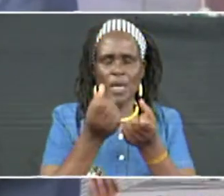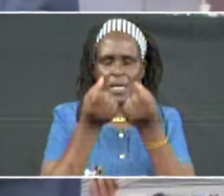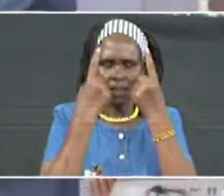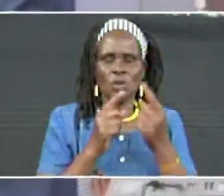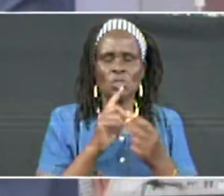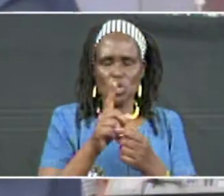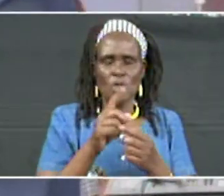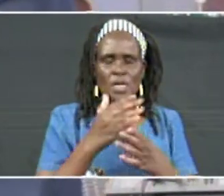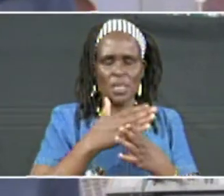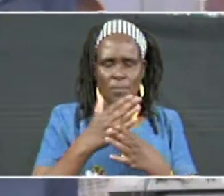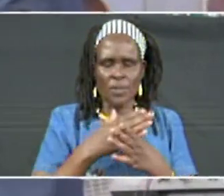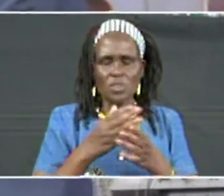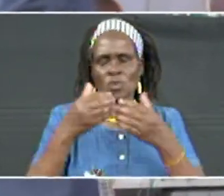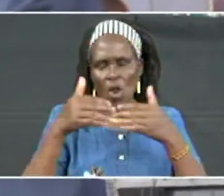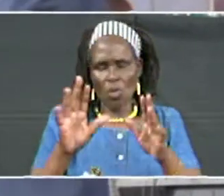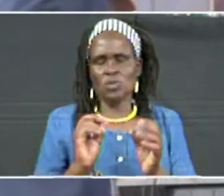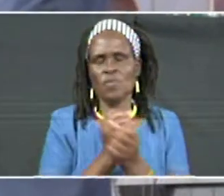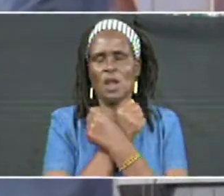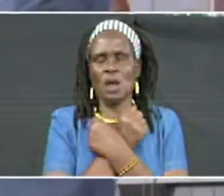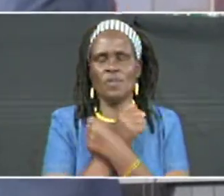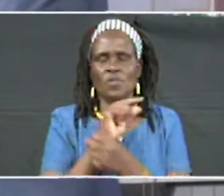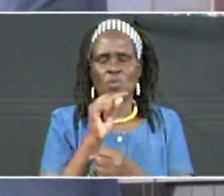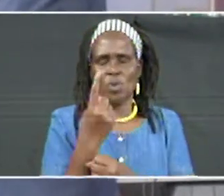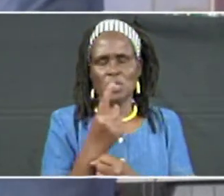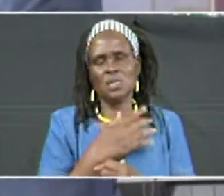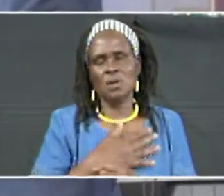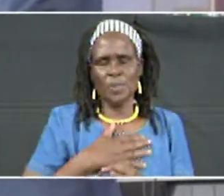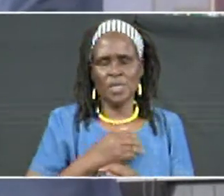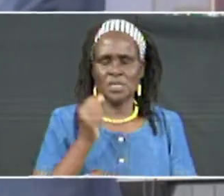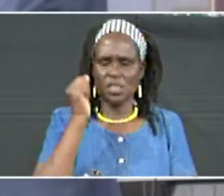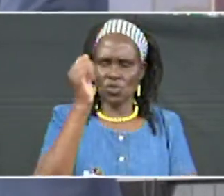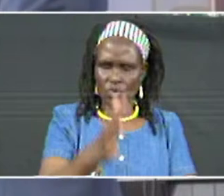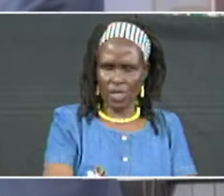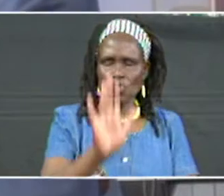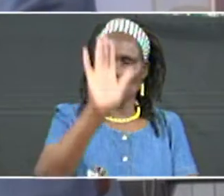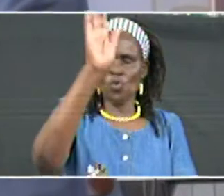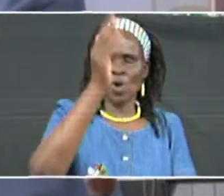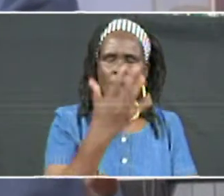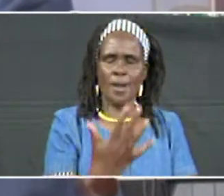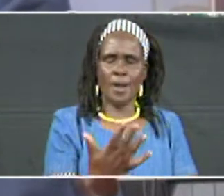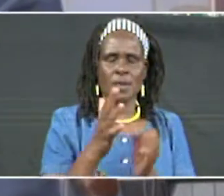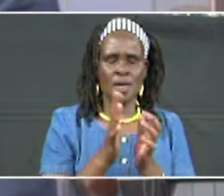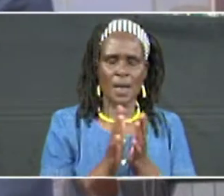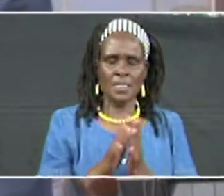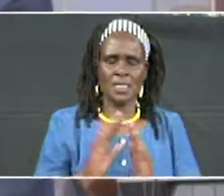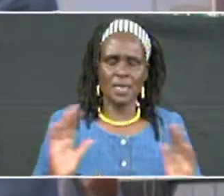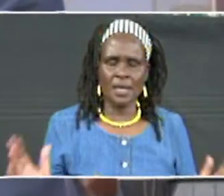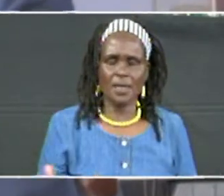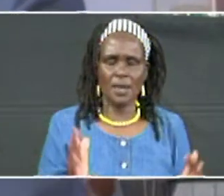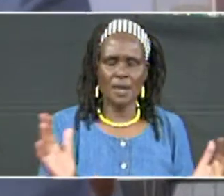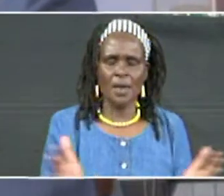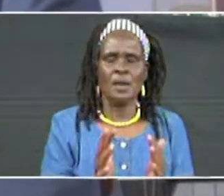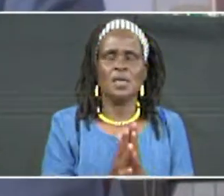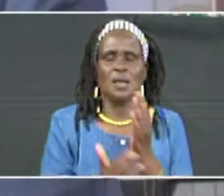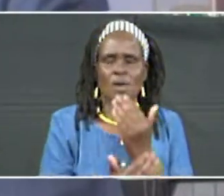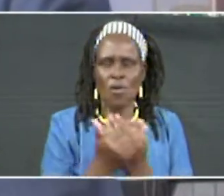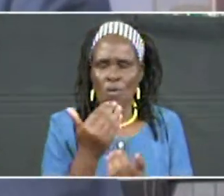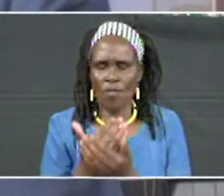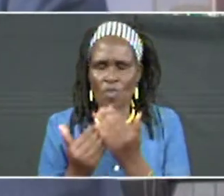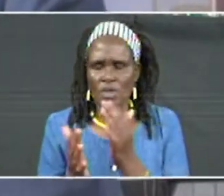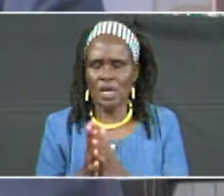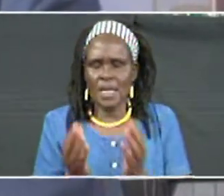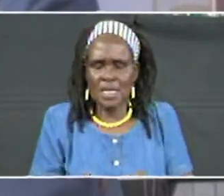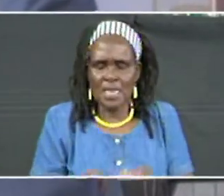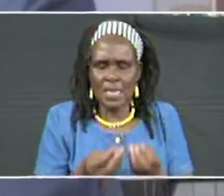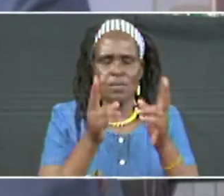the loss of our loved ones, Lord, will you stretch your hand and encourage and comfort and give peace to